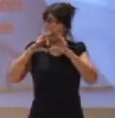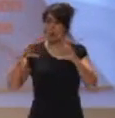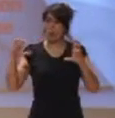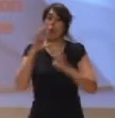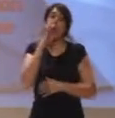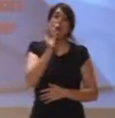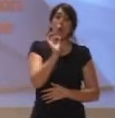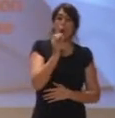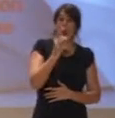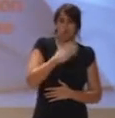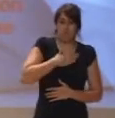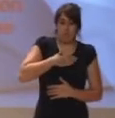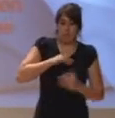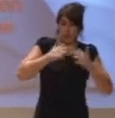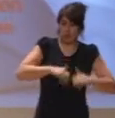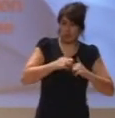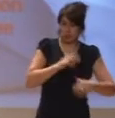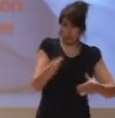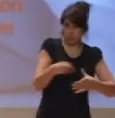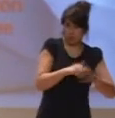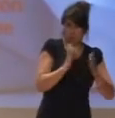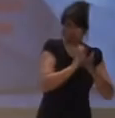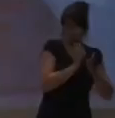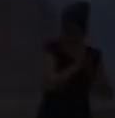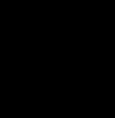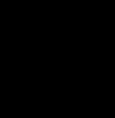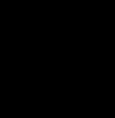cloud or which you have installed in your own device.